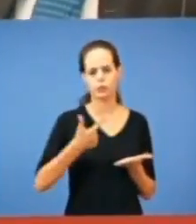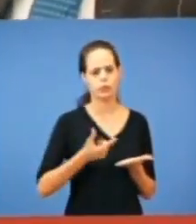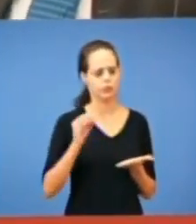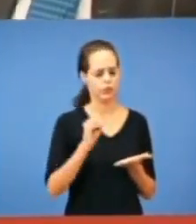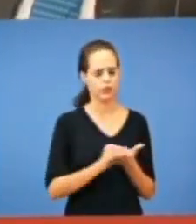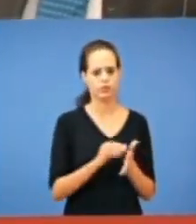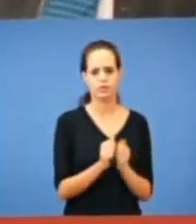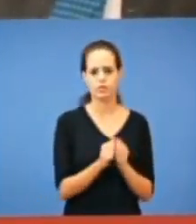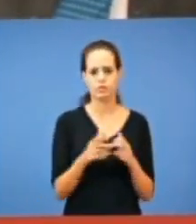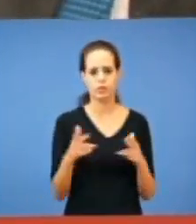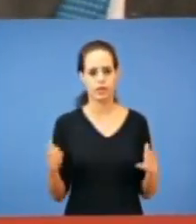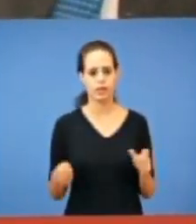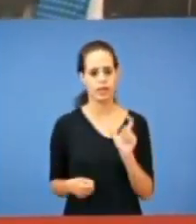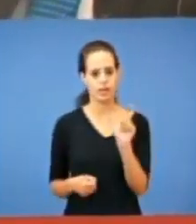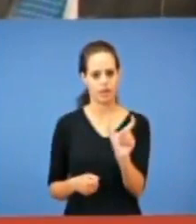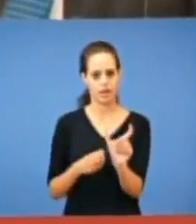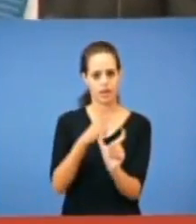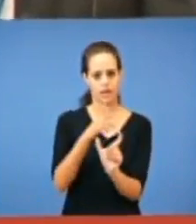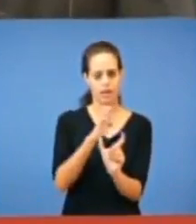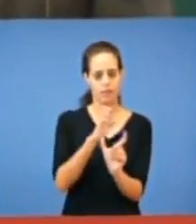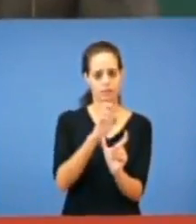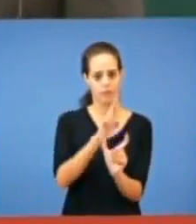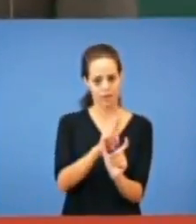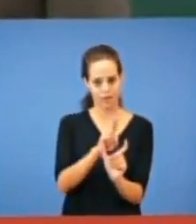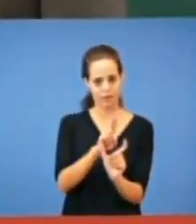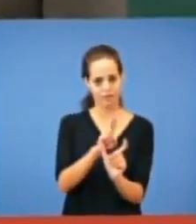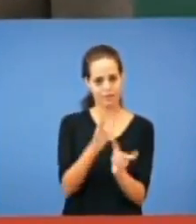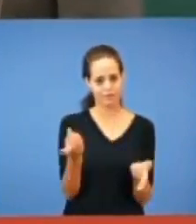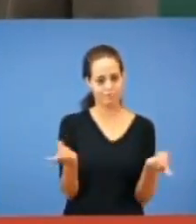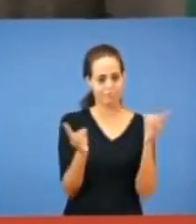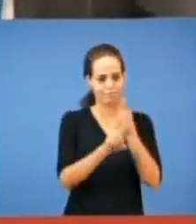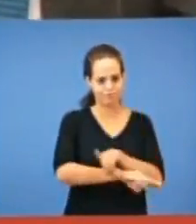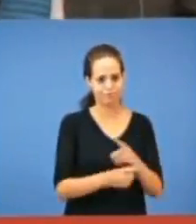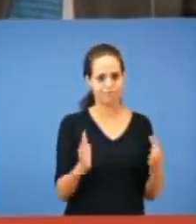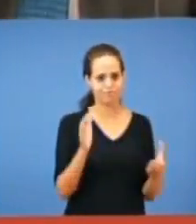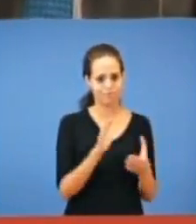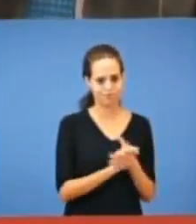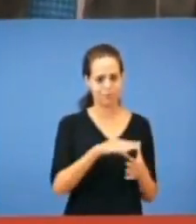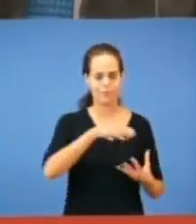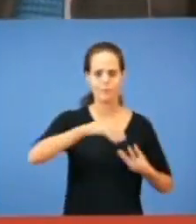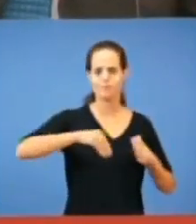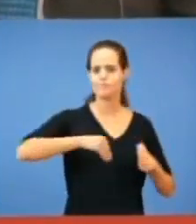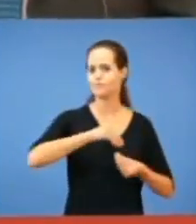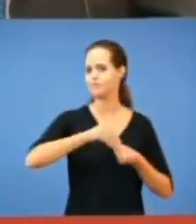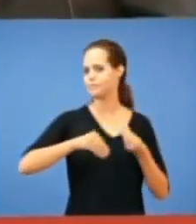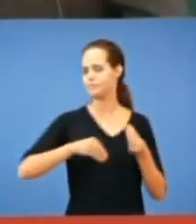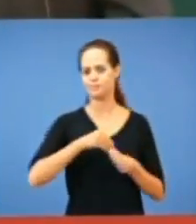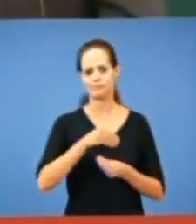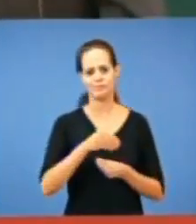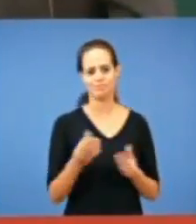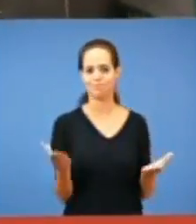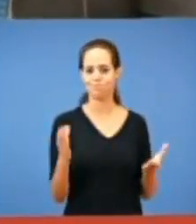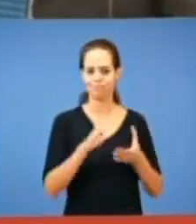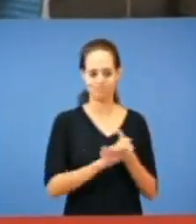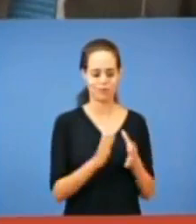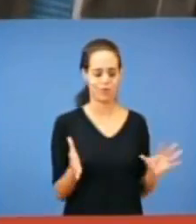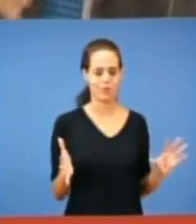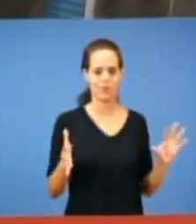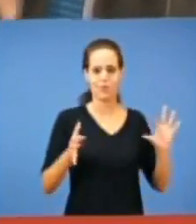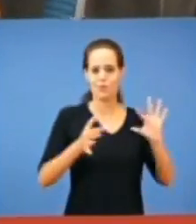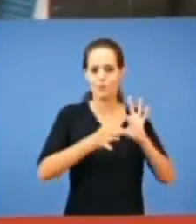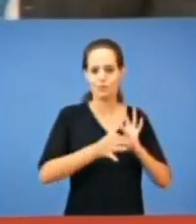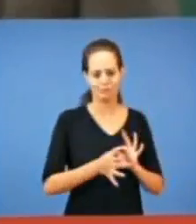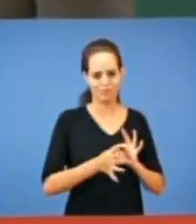come from two words, Pergamos. Perverted Gamma's marriage. Everybody knows, which was a perverted